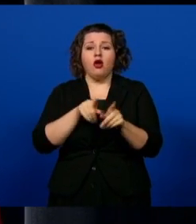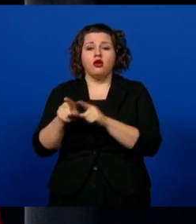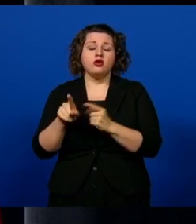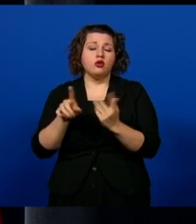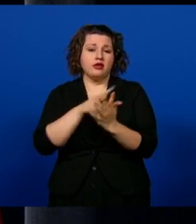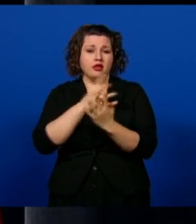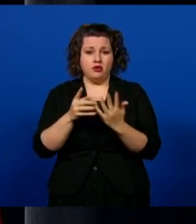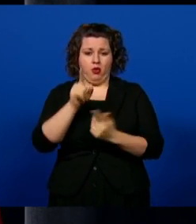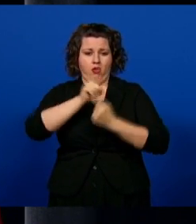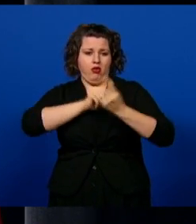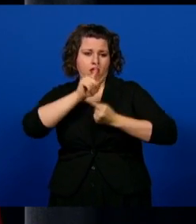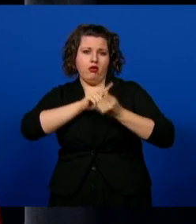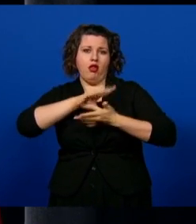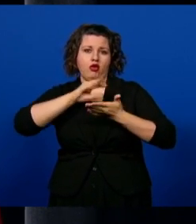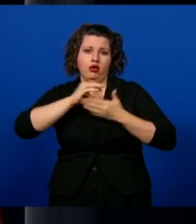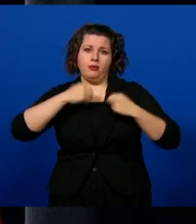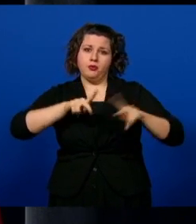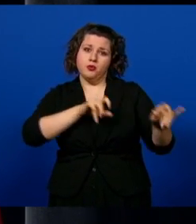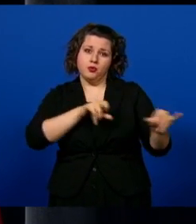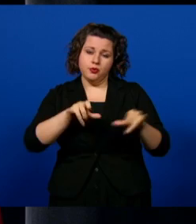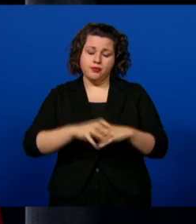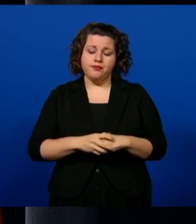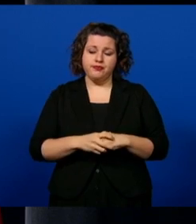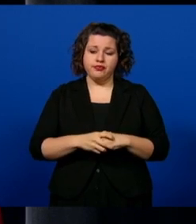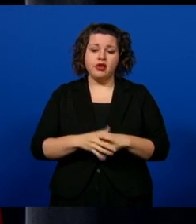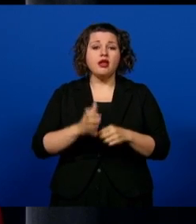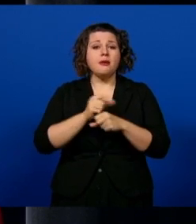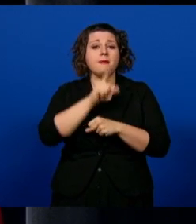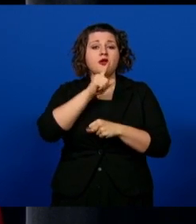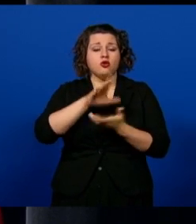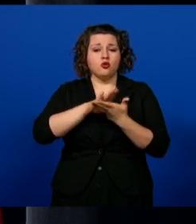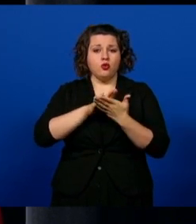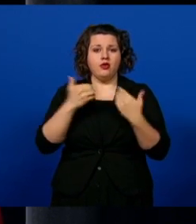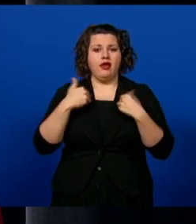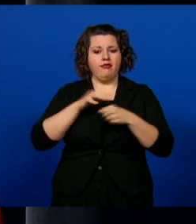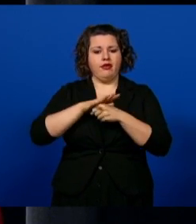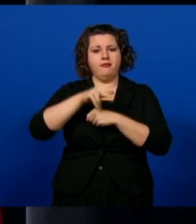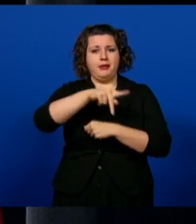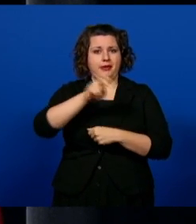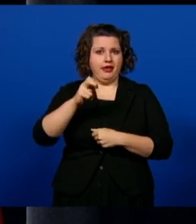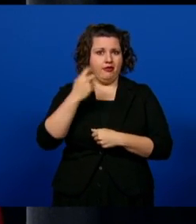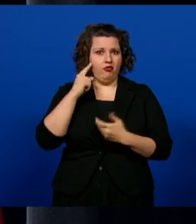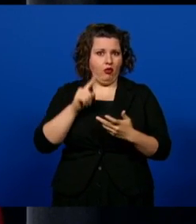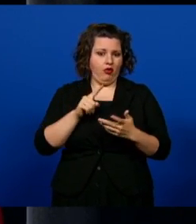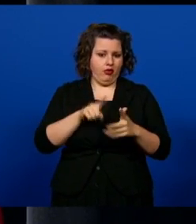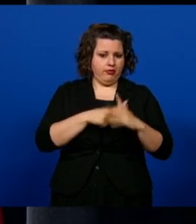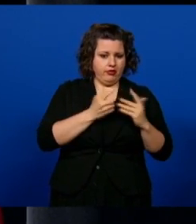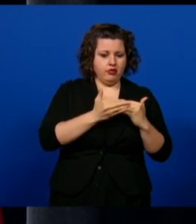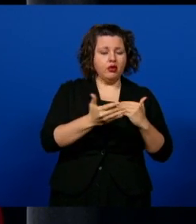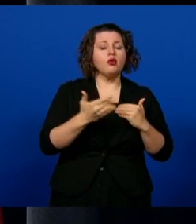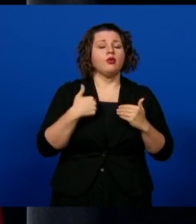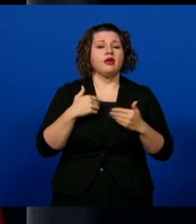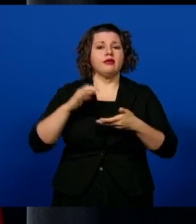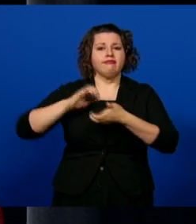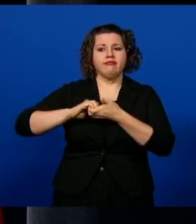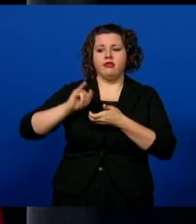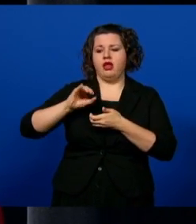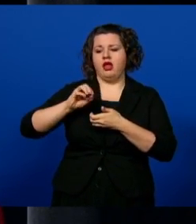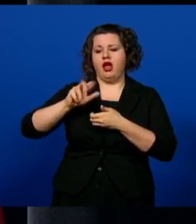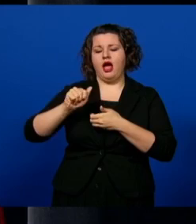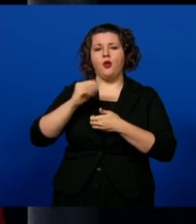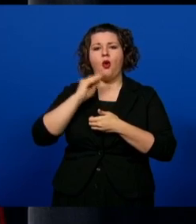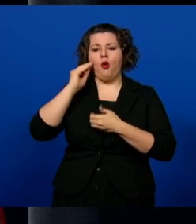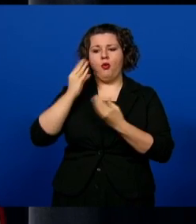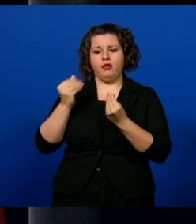as needed. To help ensure schools have PPE to start the school year, we have partnered with Iowa Homeland Security and Emergency Management